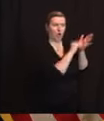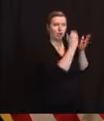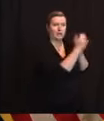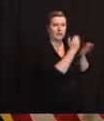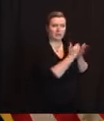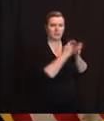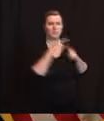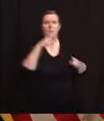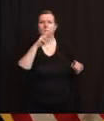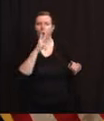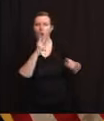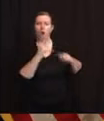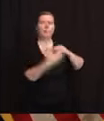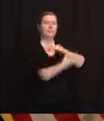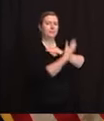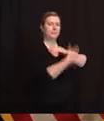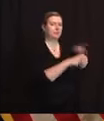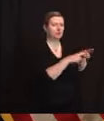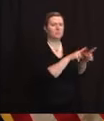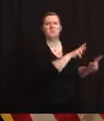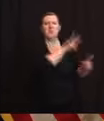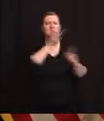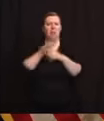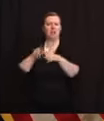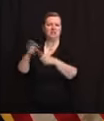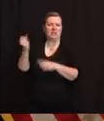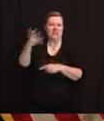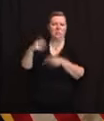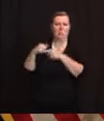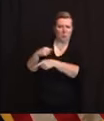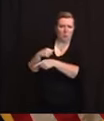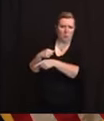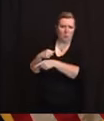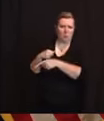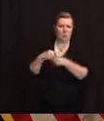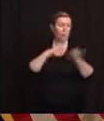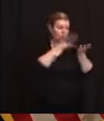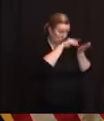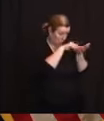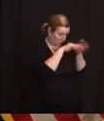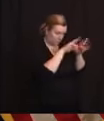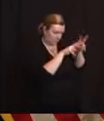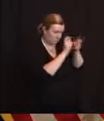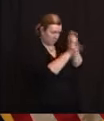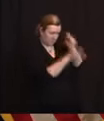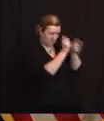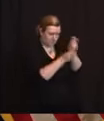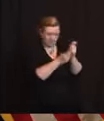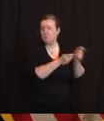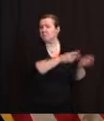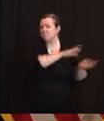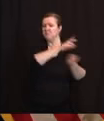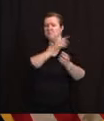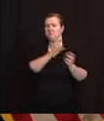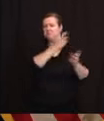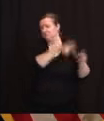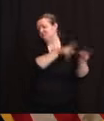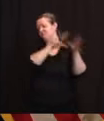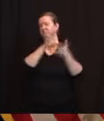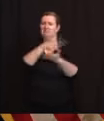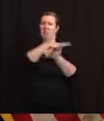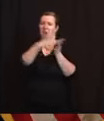this through. We're light years in a different and better place on testing today than we were 2 months